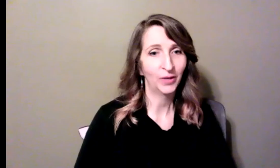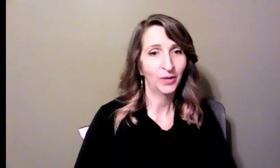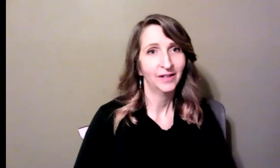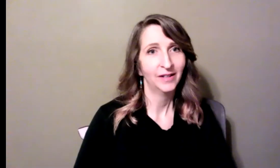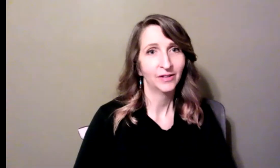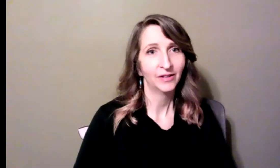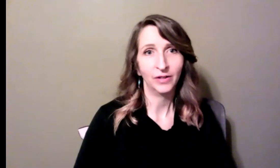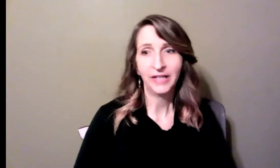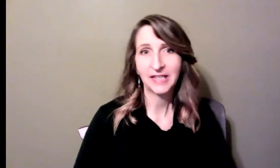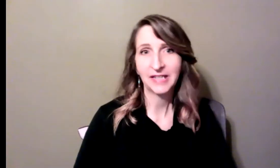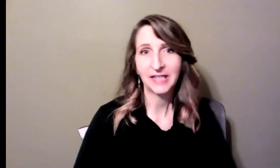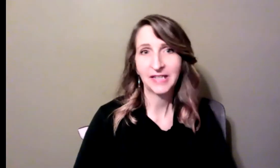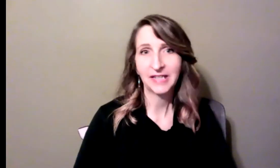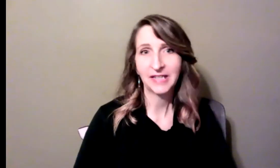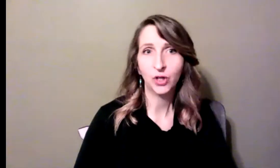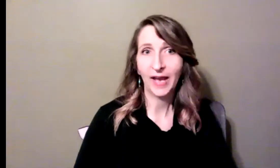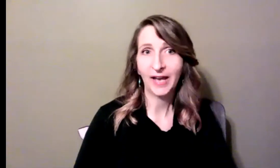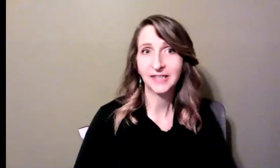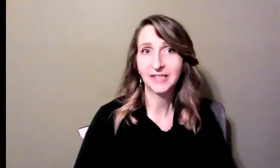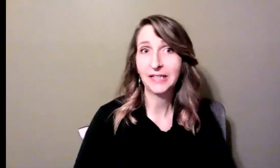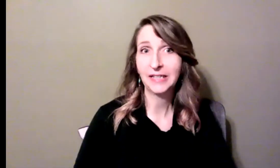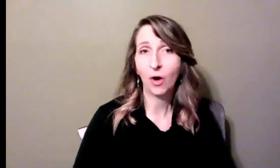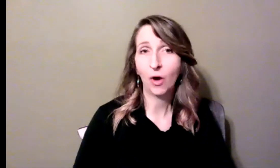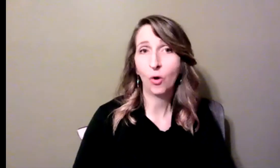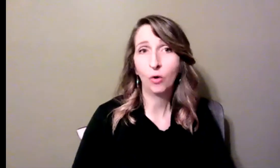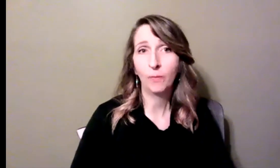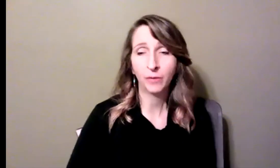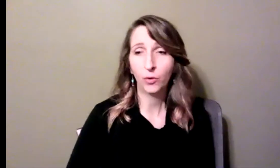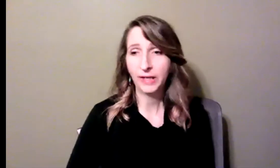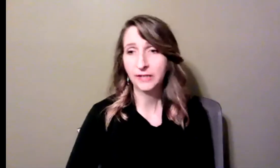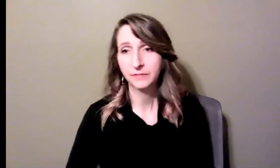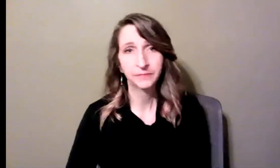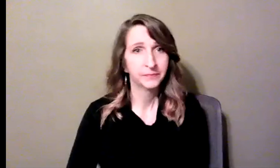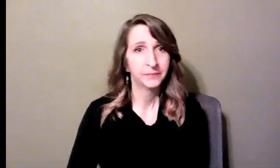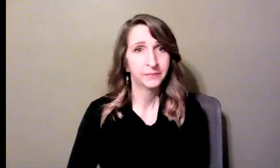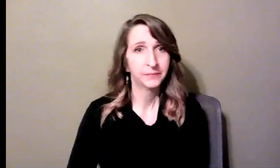Okay, the link is there. You can go ahead and see my whole PowerPoint.